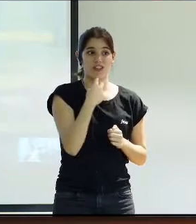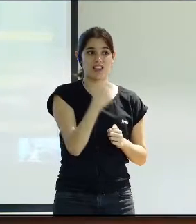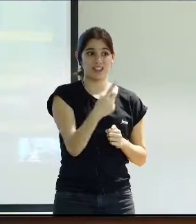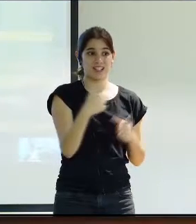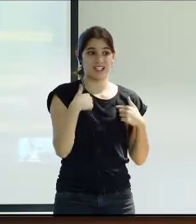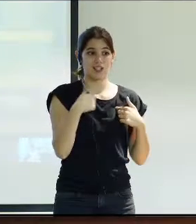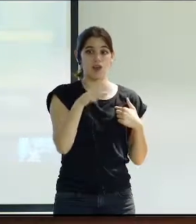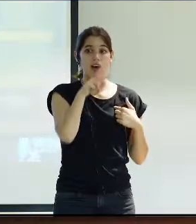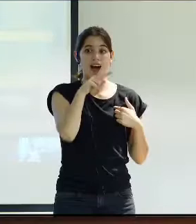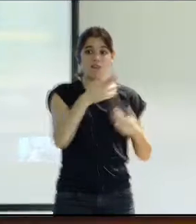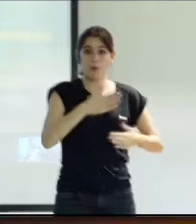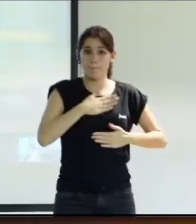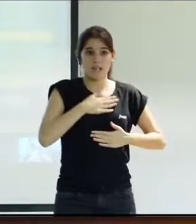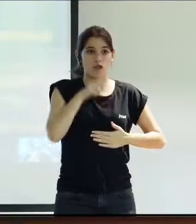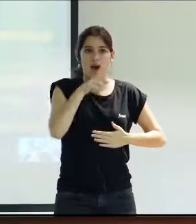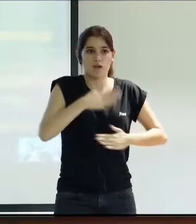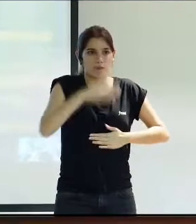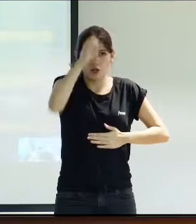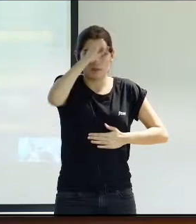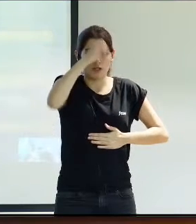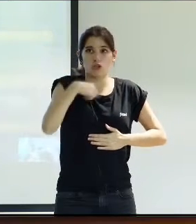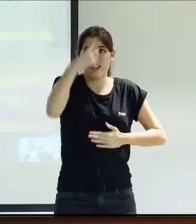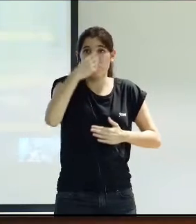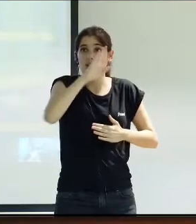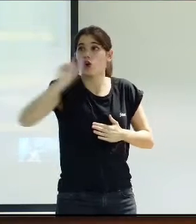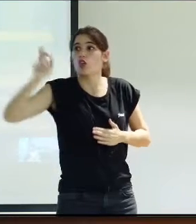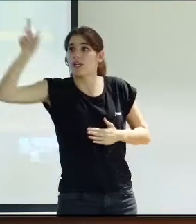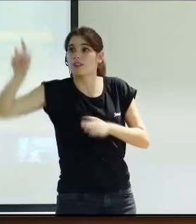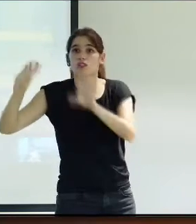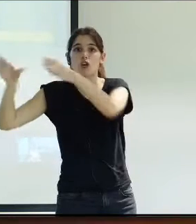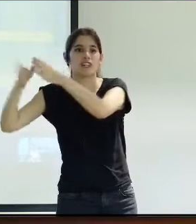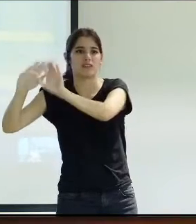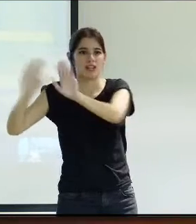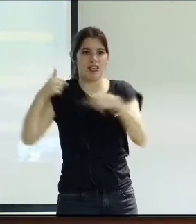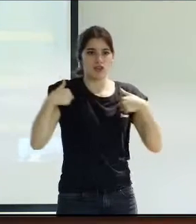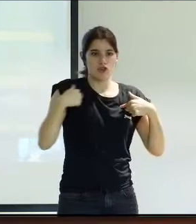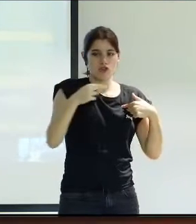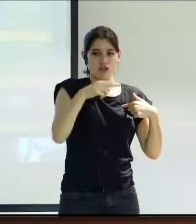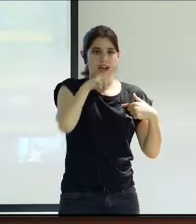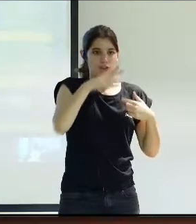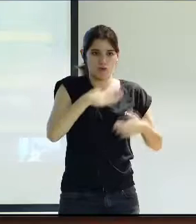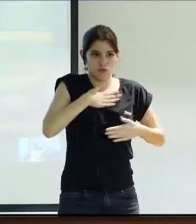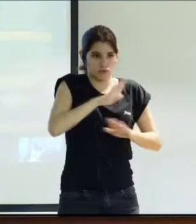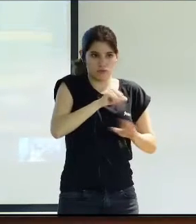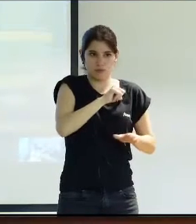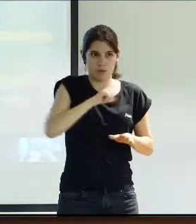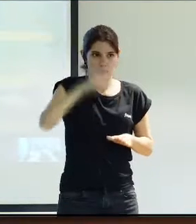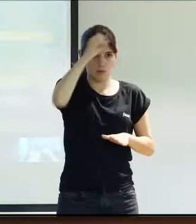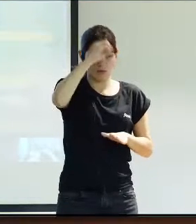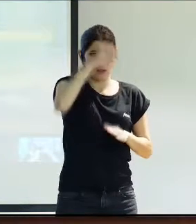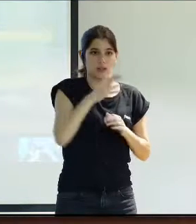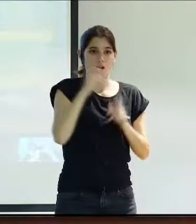behalf of myself. Next slide, please. Slide number 3.